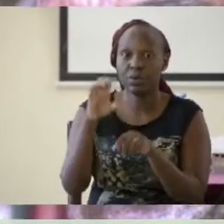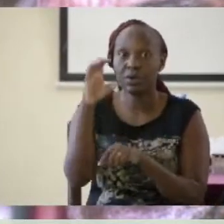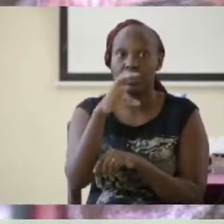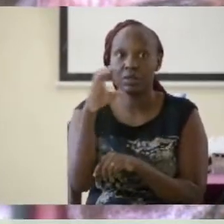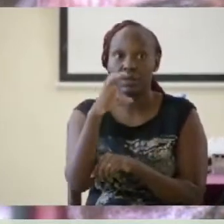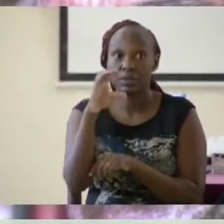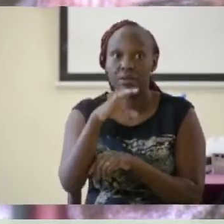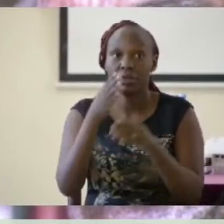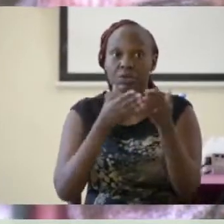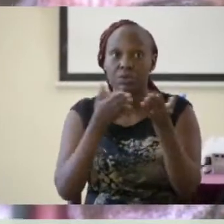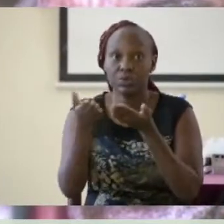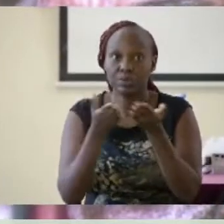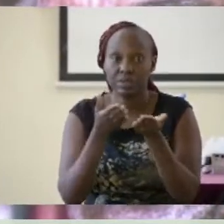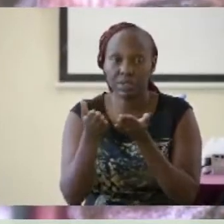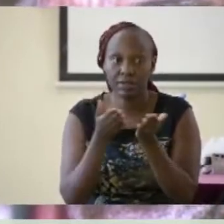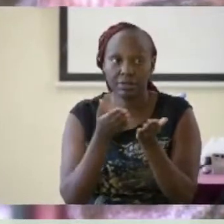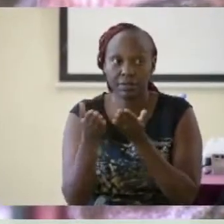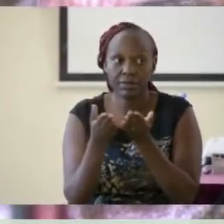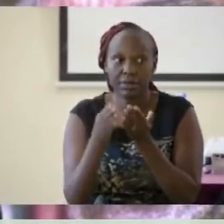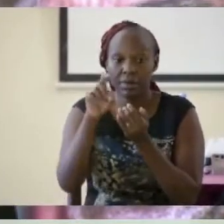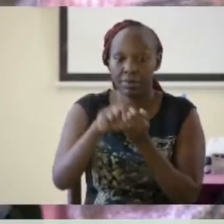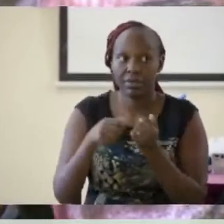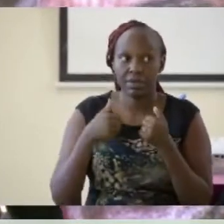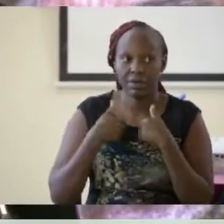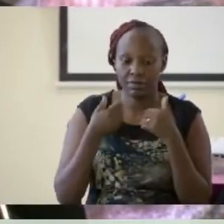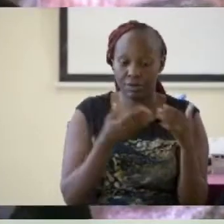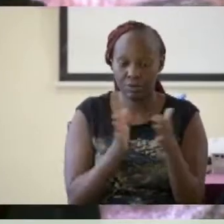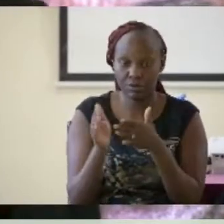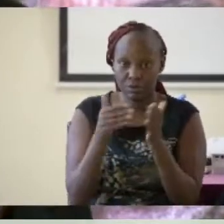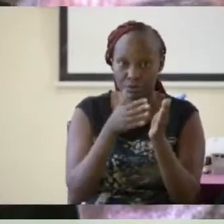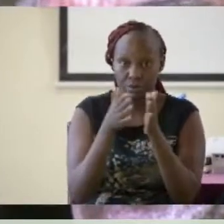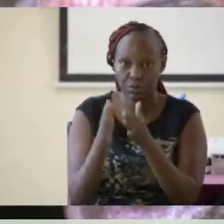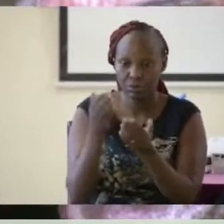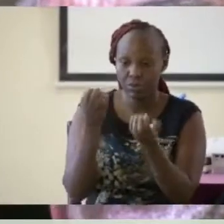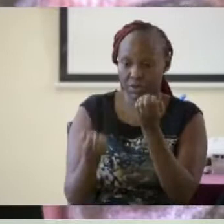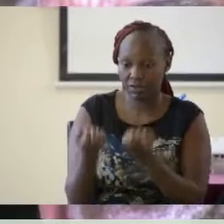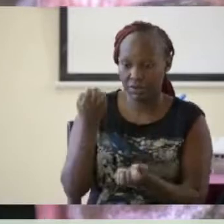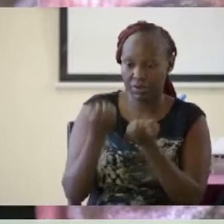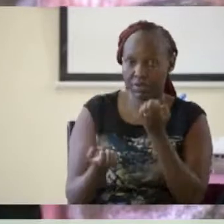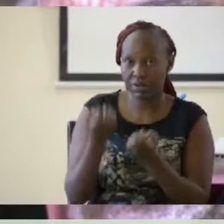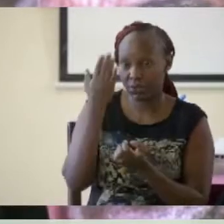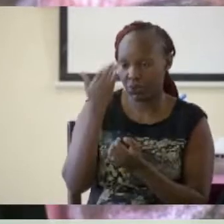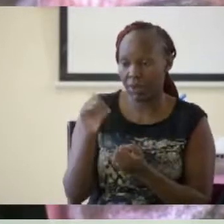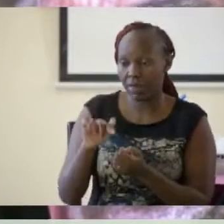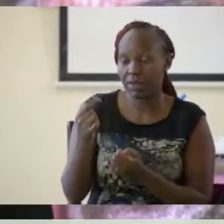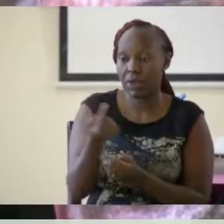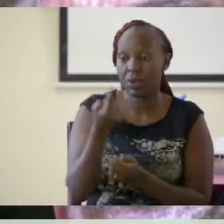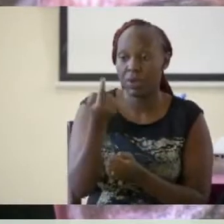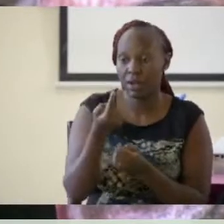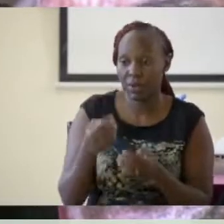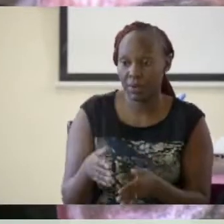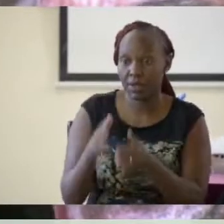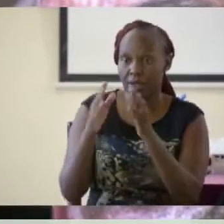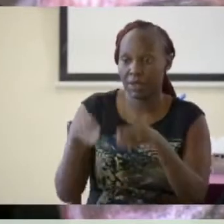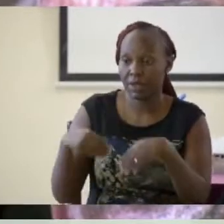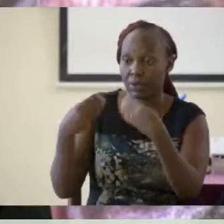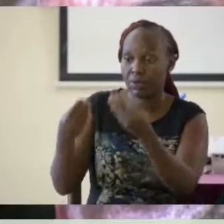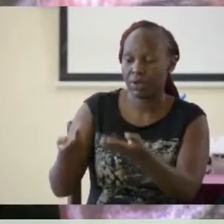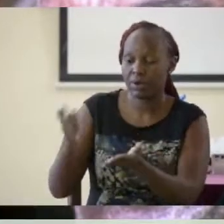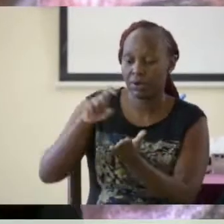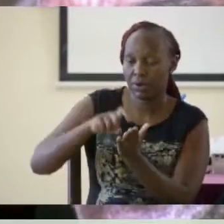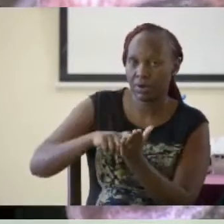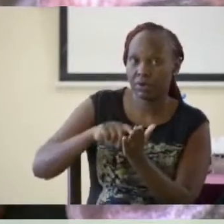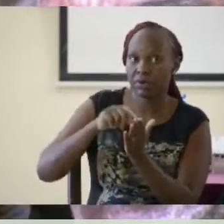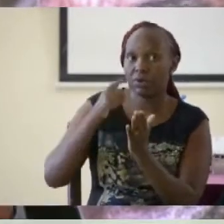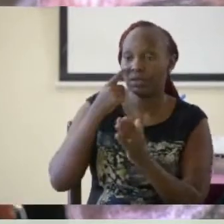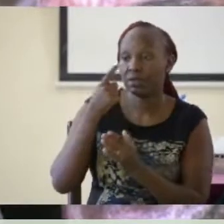be served should have an opportunity to evaluate, because that is the only way you can recognize or